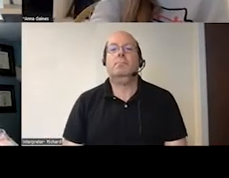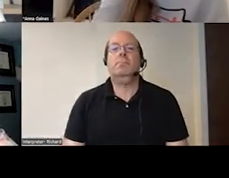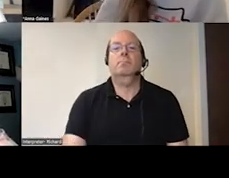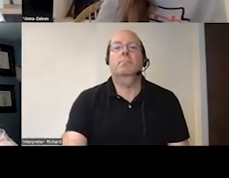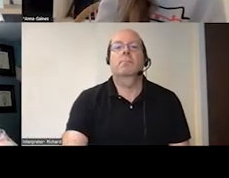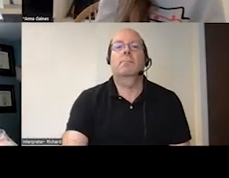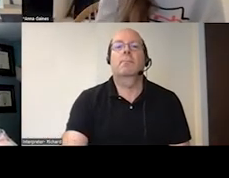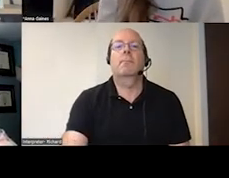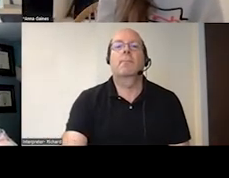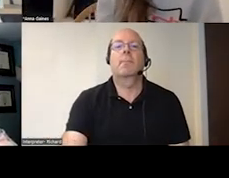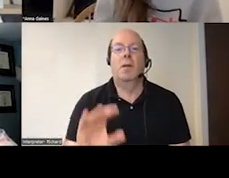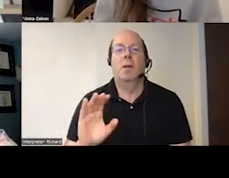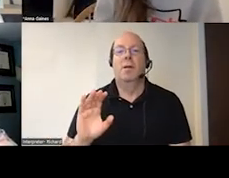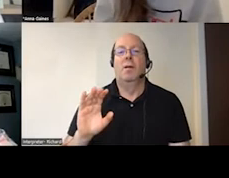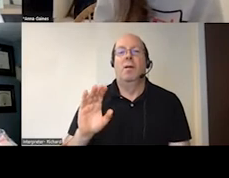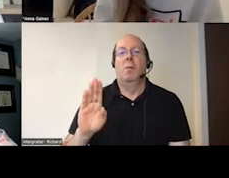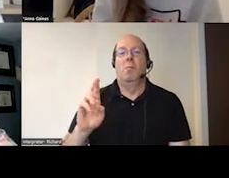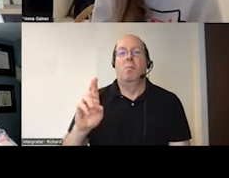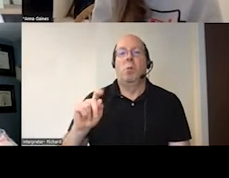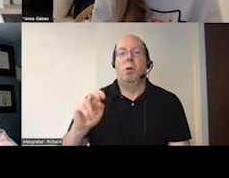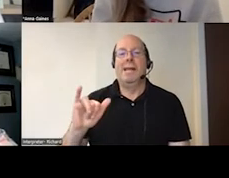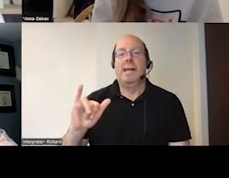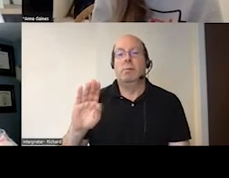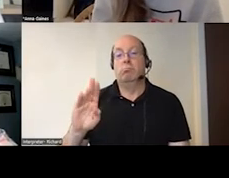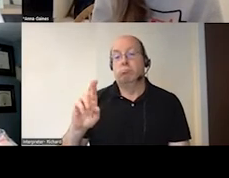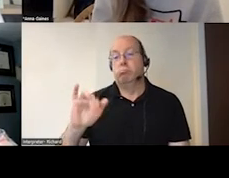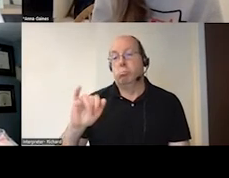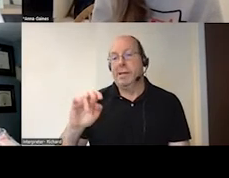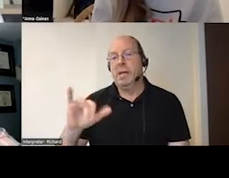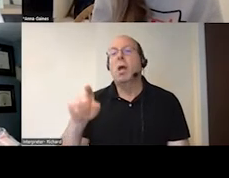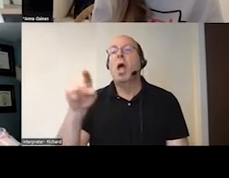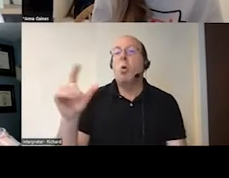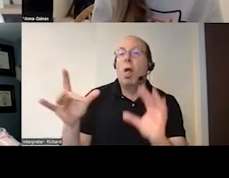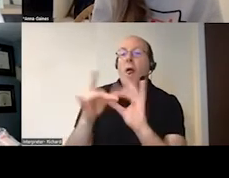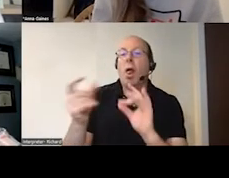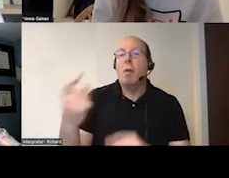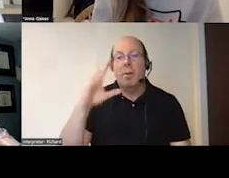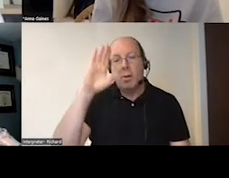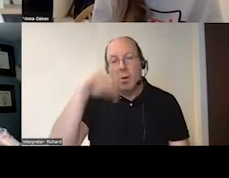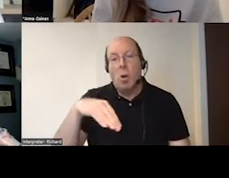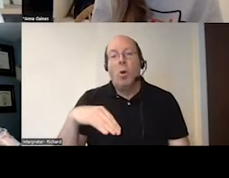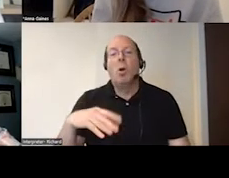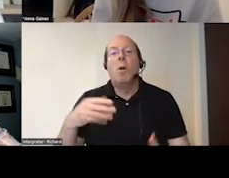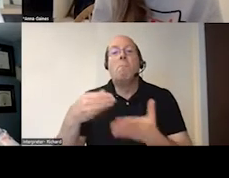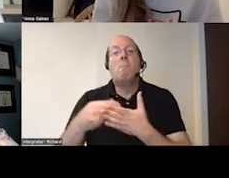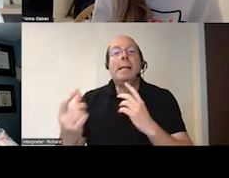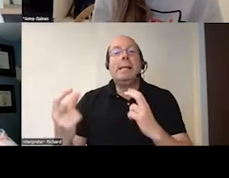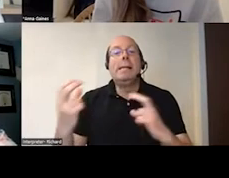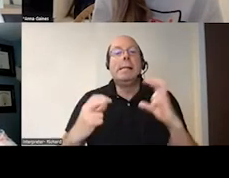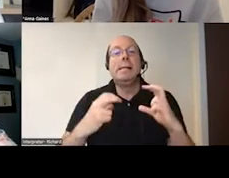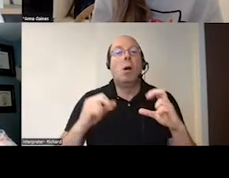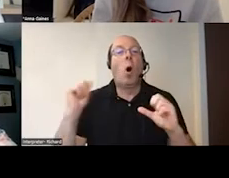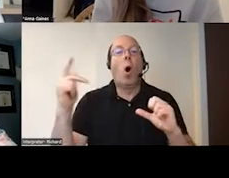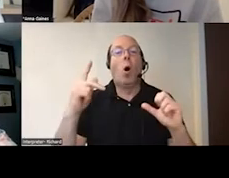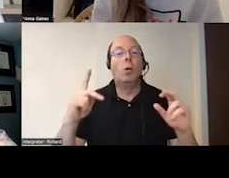I was thinking about it as you were asking the question, just because mm-hmm. I know that Black women have the least amount of funding out of